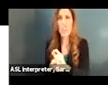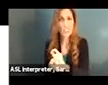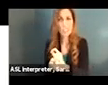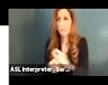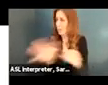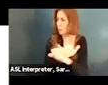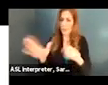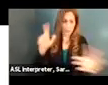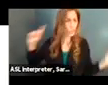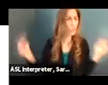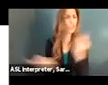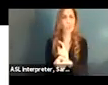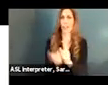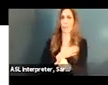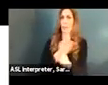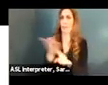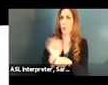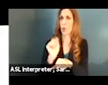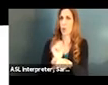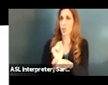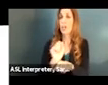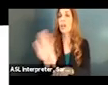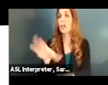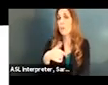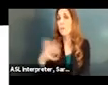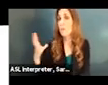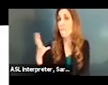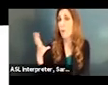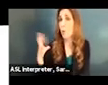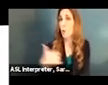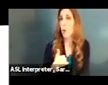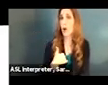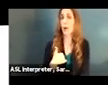Completely. I went from having this